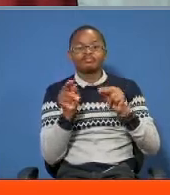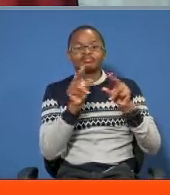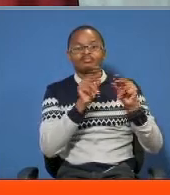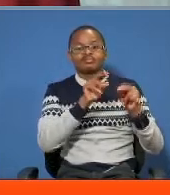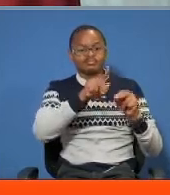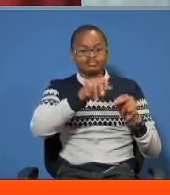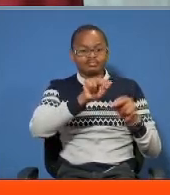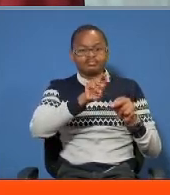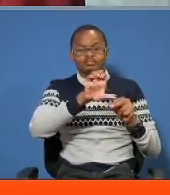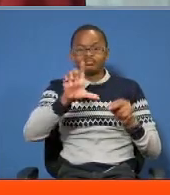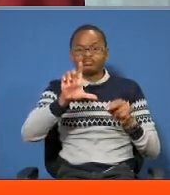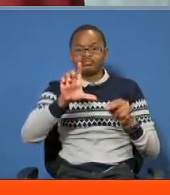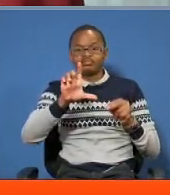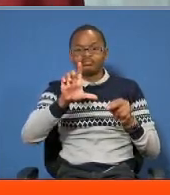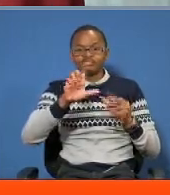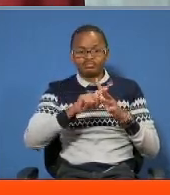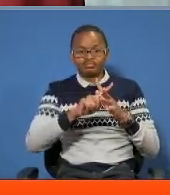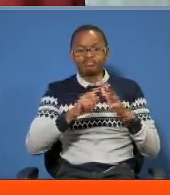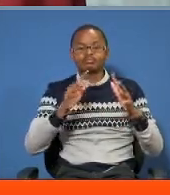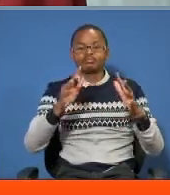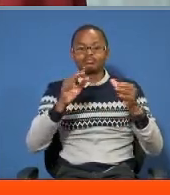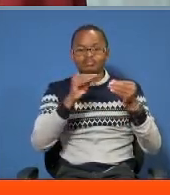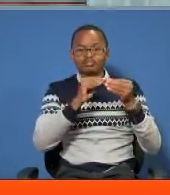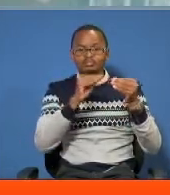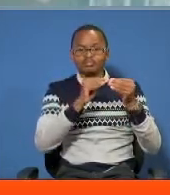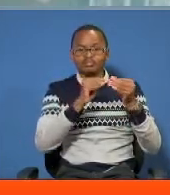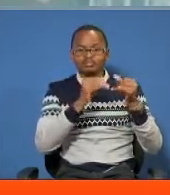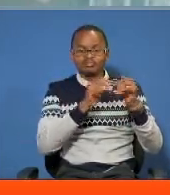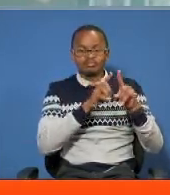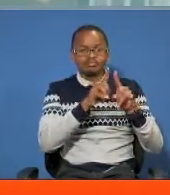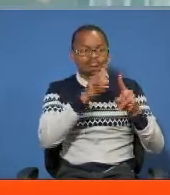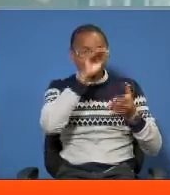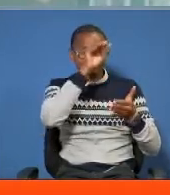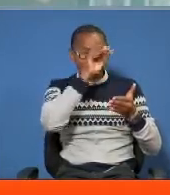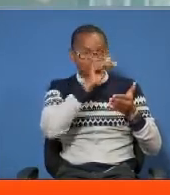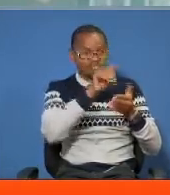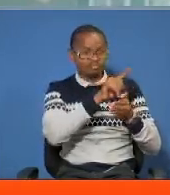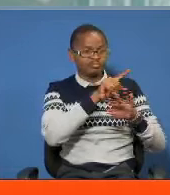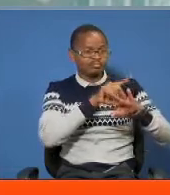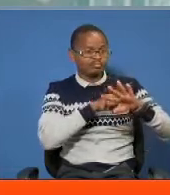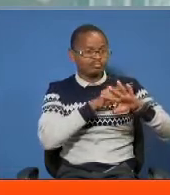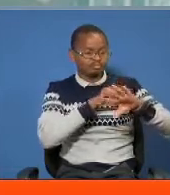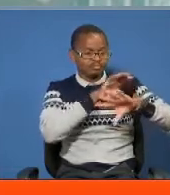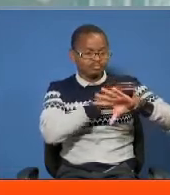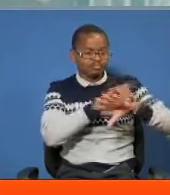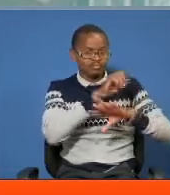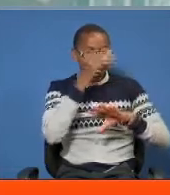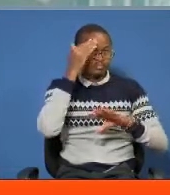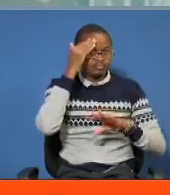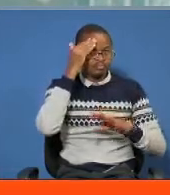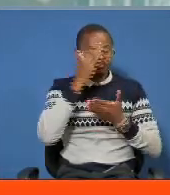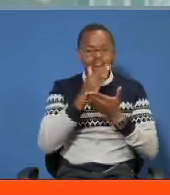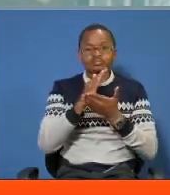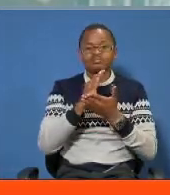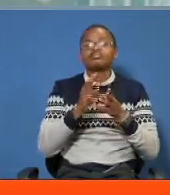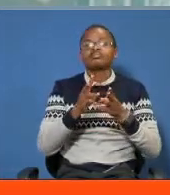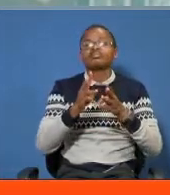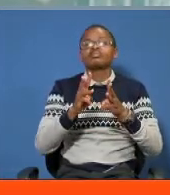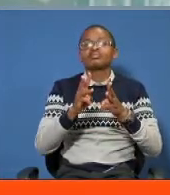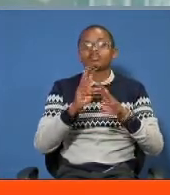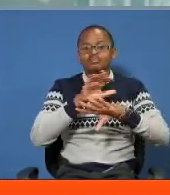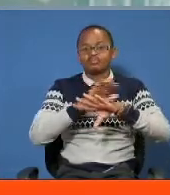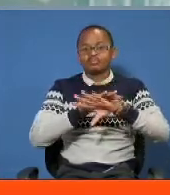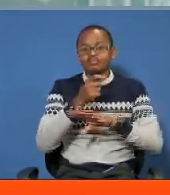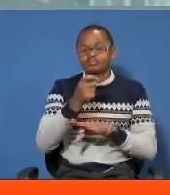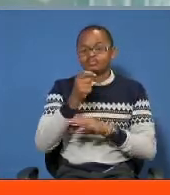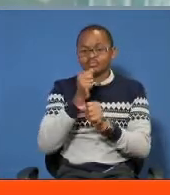it's normal like a funnel. So we start with a big number, we try to narrow down, you get to a certain point, you fund this, and like somewhere along the